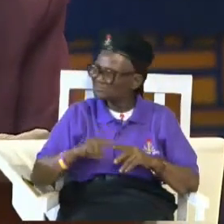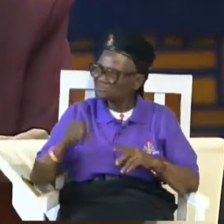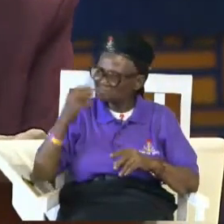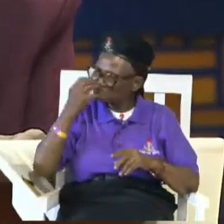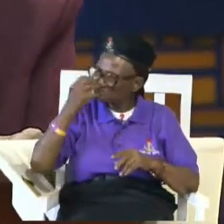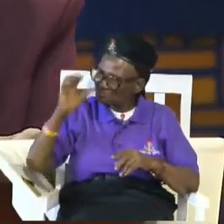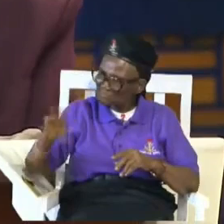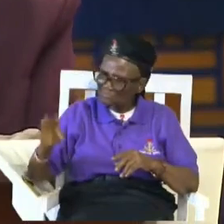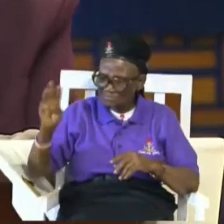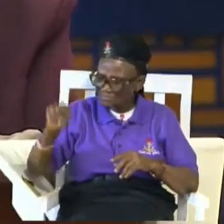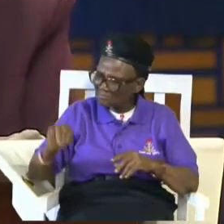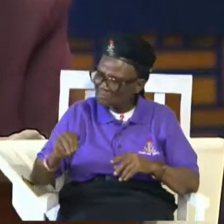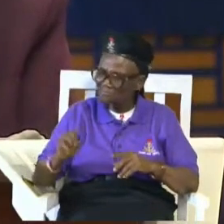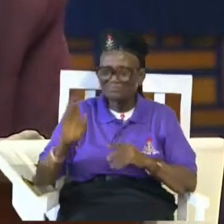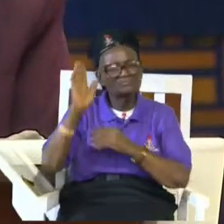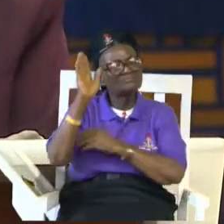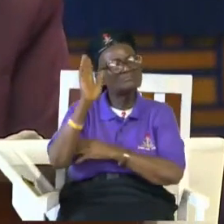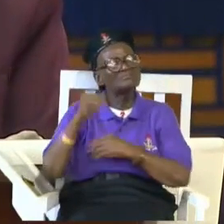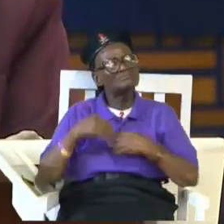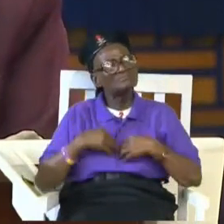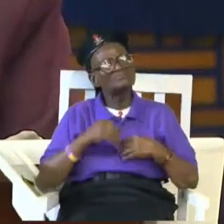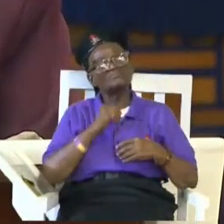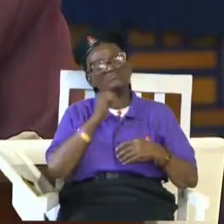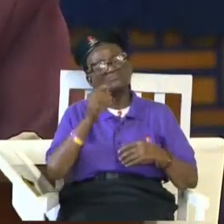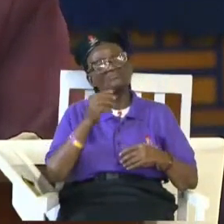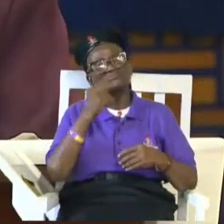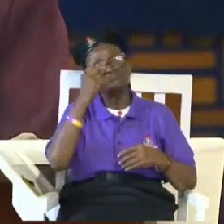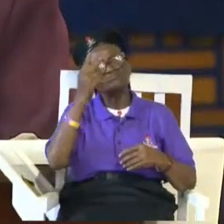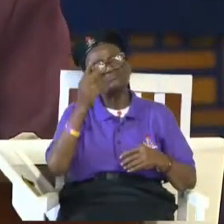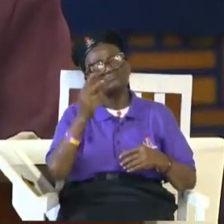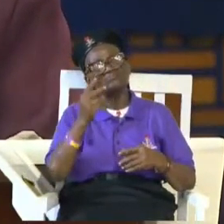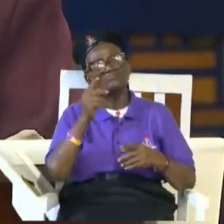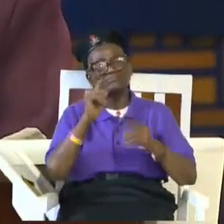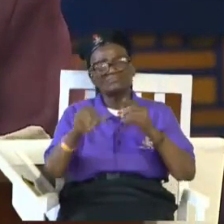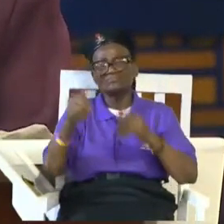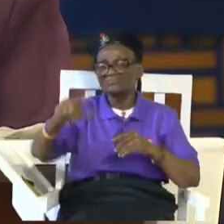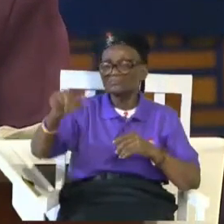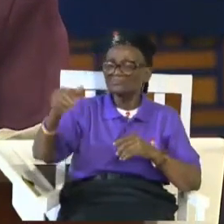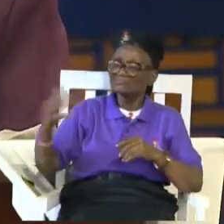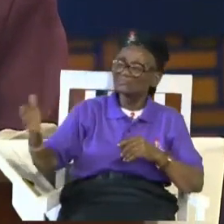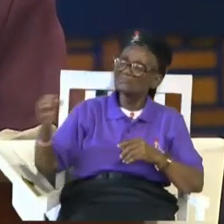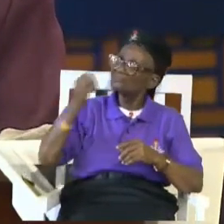God has not seen anything evil in them.